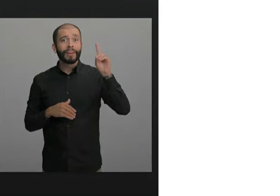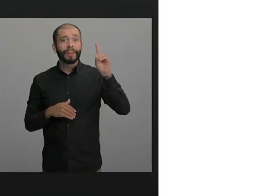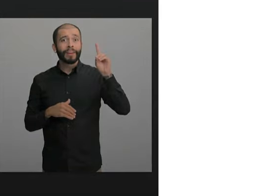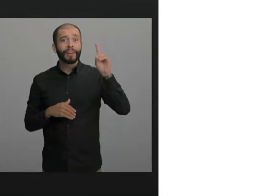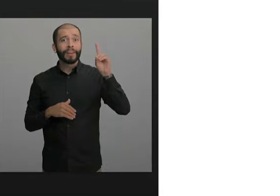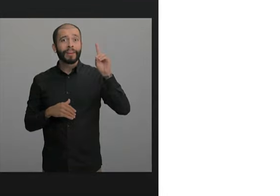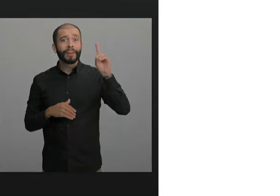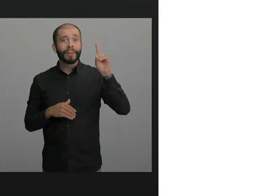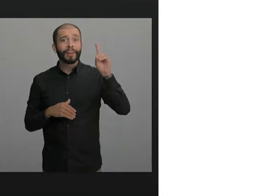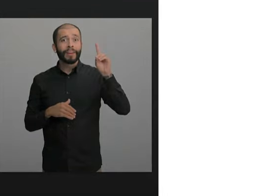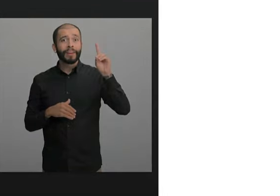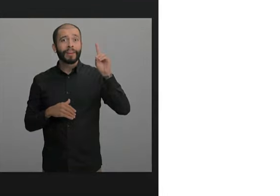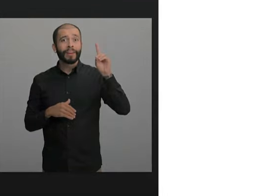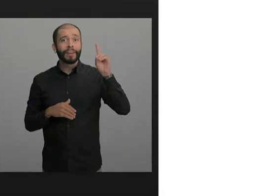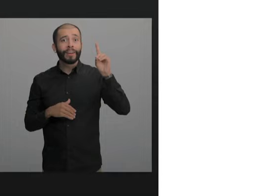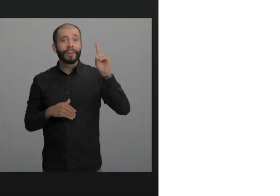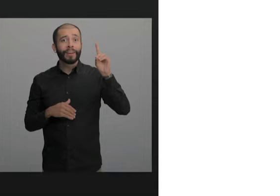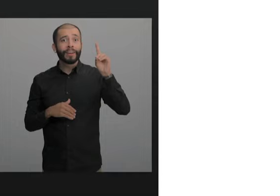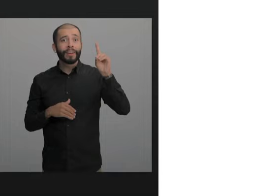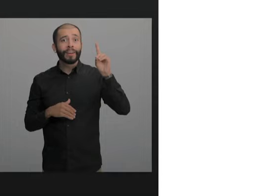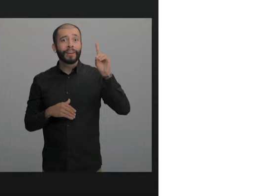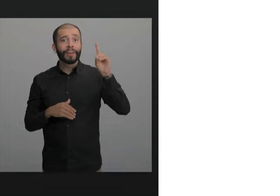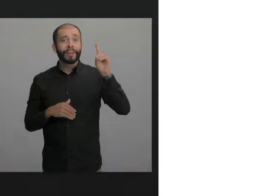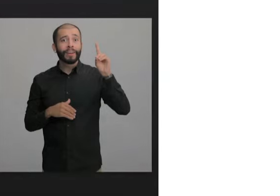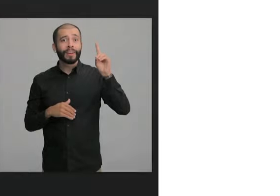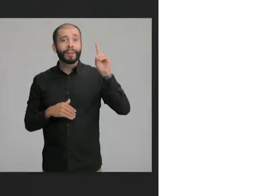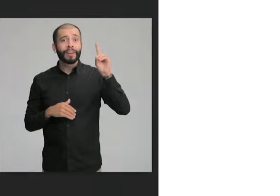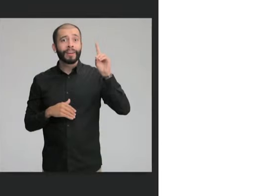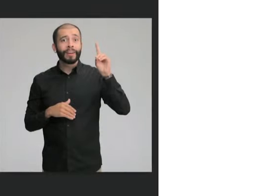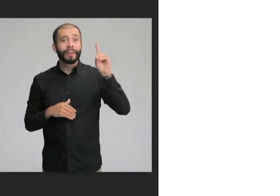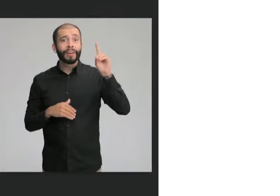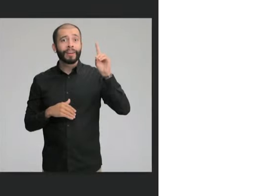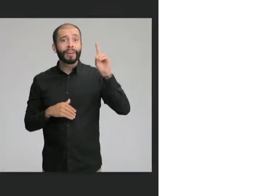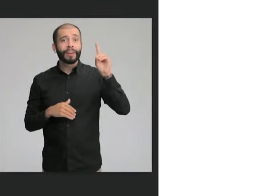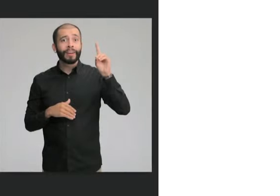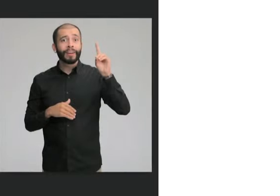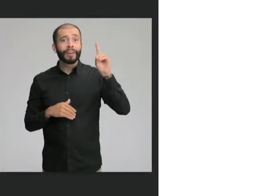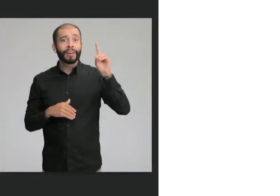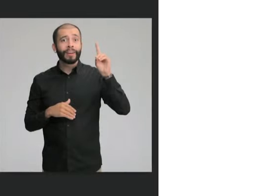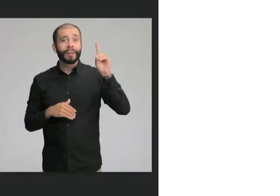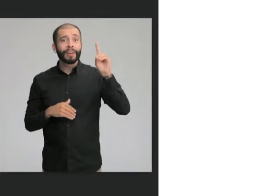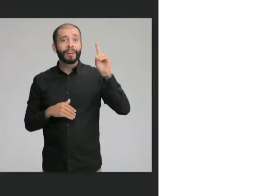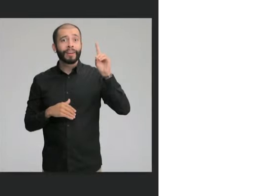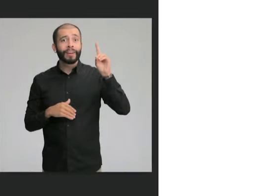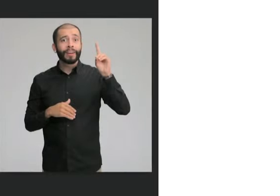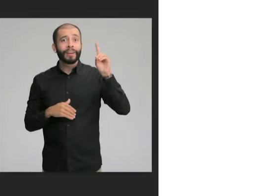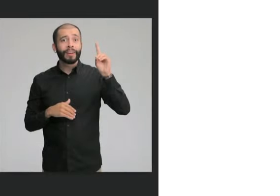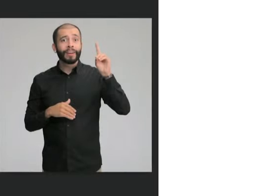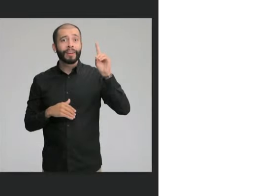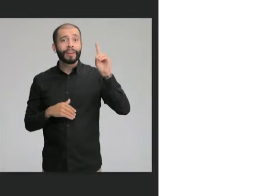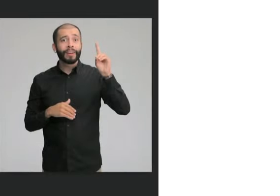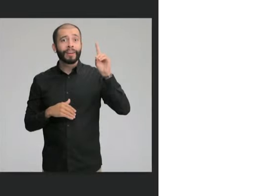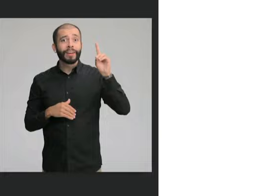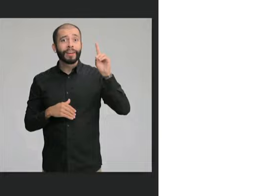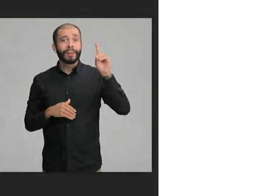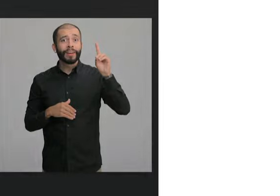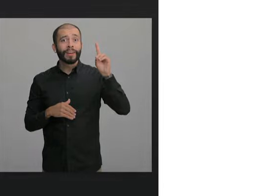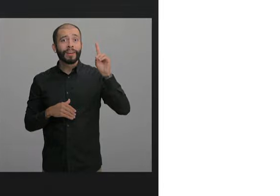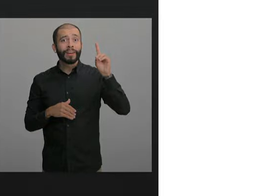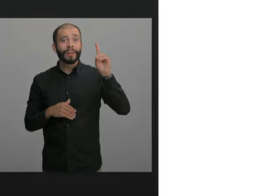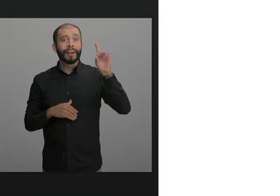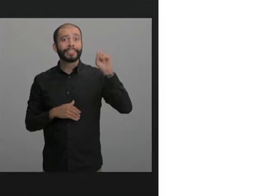level. Okay, so the 14 is 1400 nits, and this one's 1600 nits. So what is that, like a 20% improvement? It's less than that,